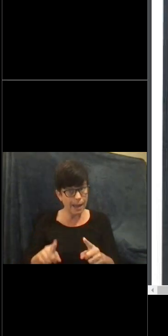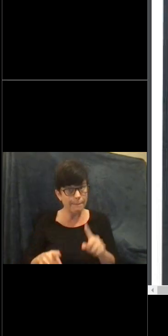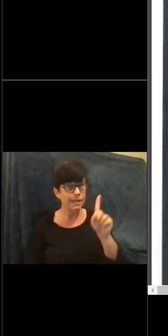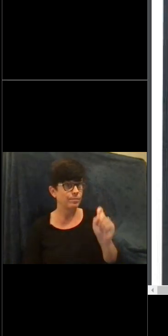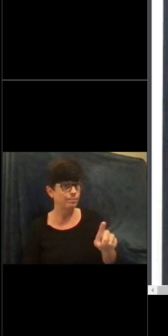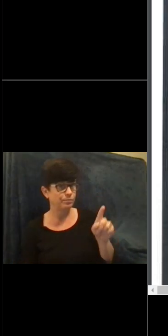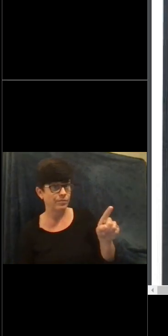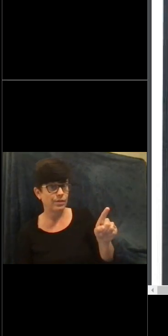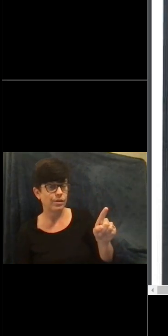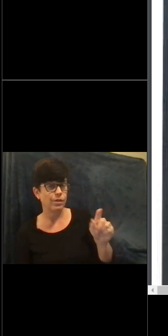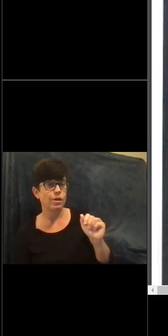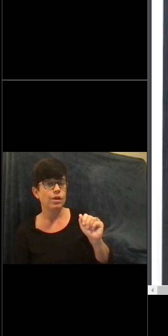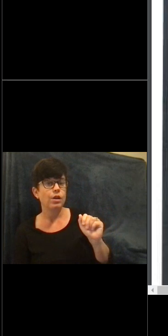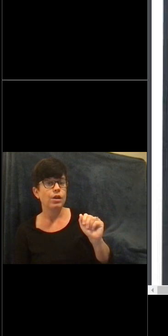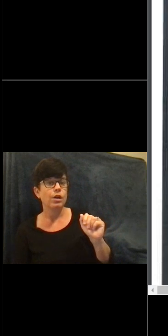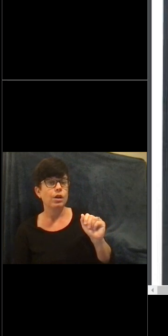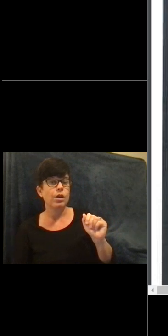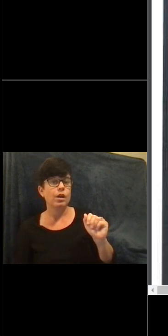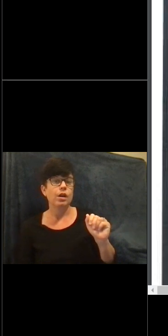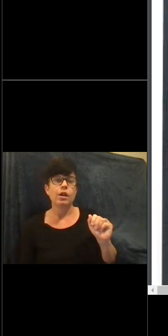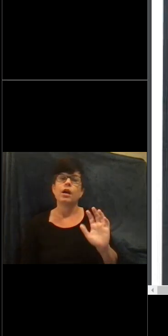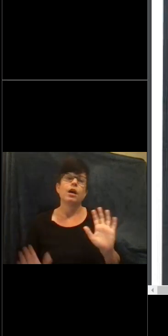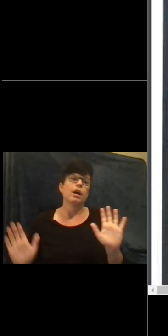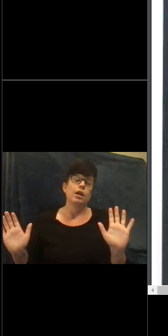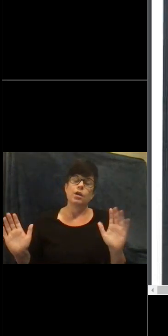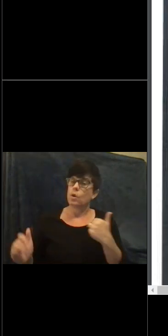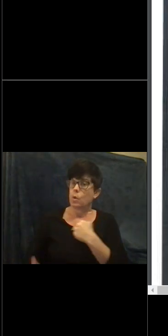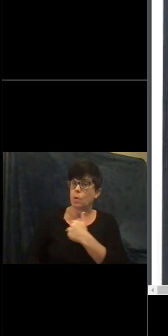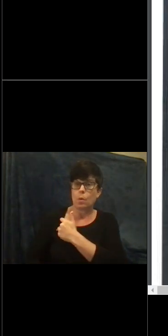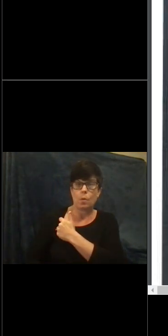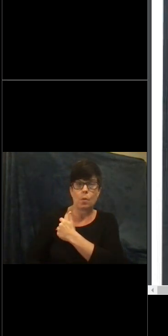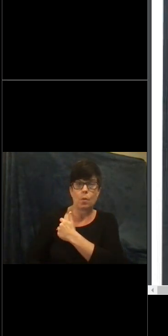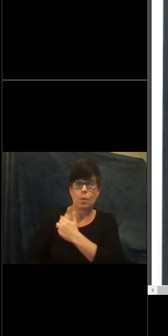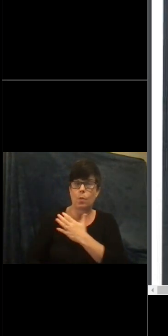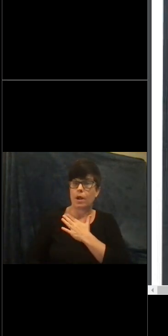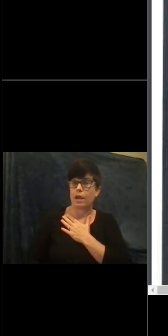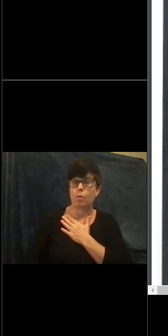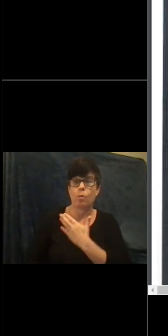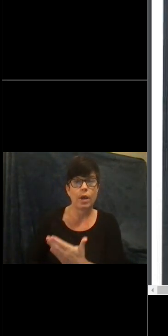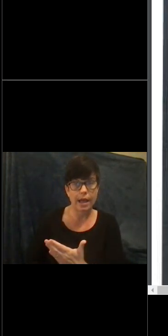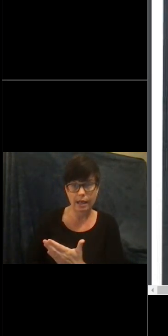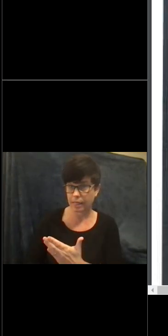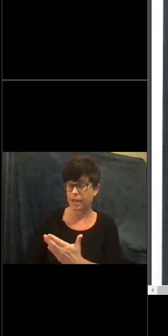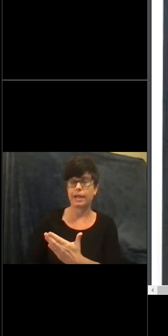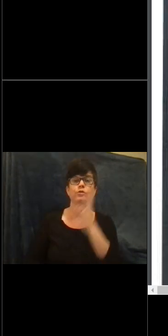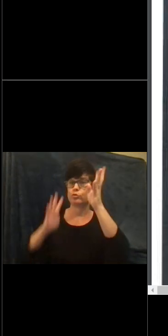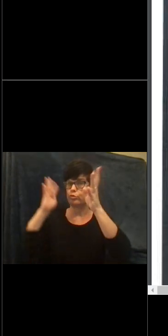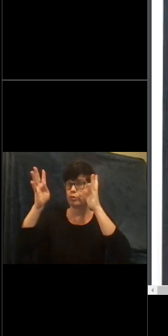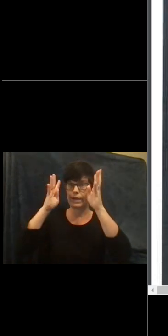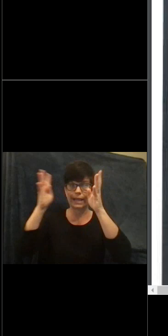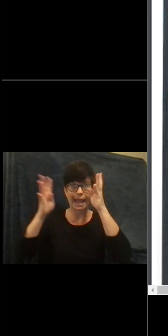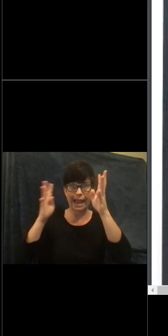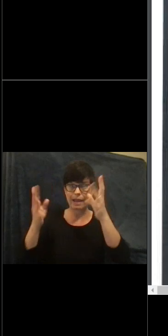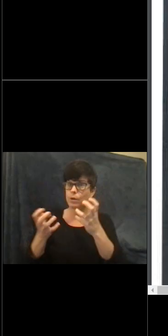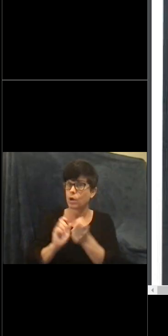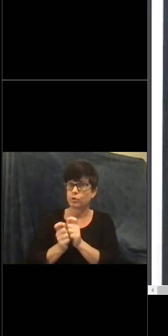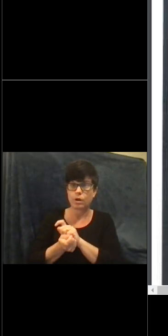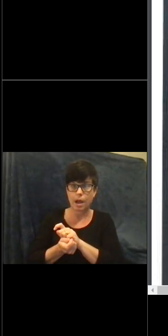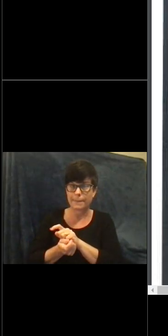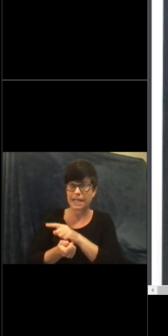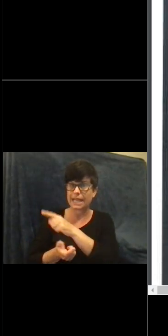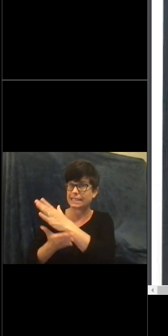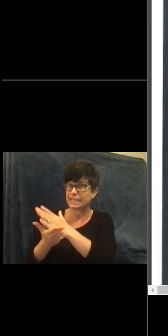So I think, you know, listen, we're willing to try to get as creative as we can to accommodate some